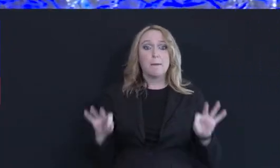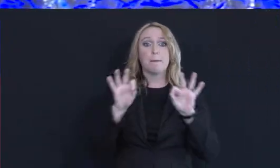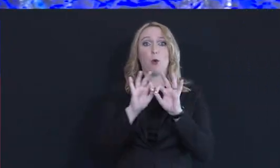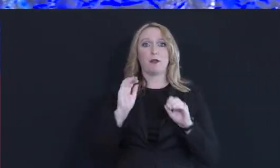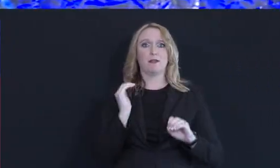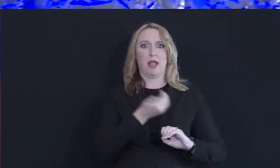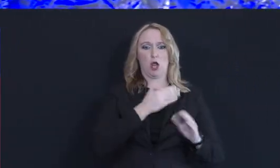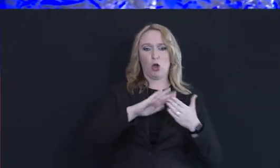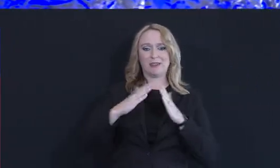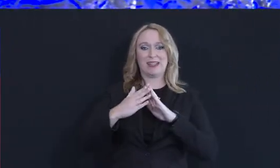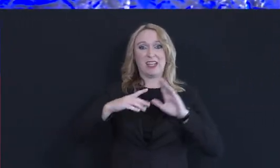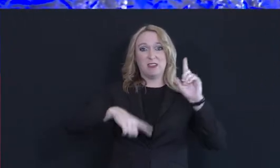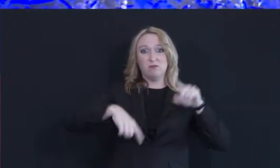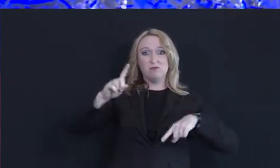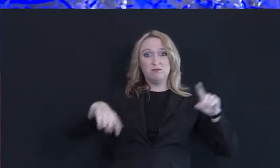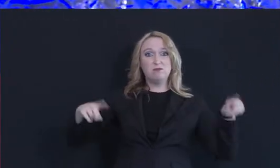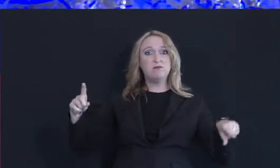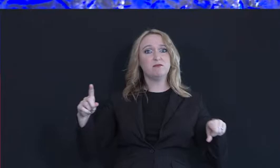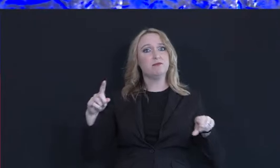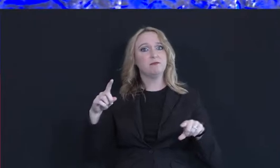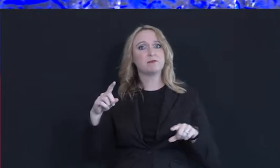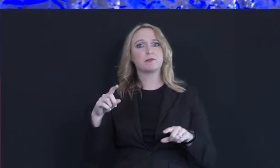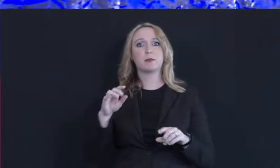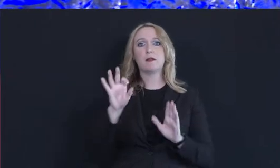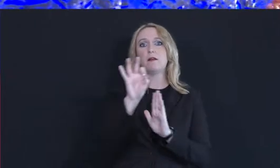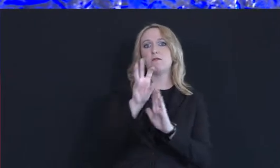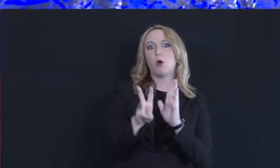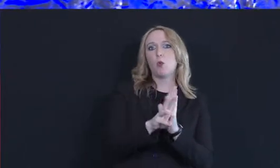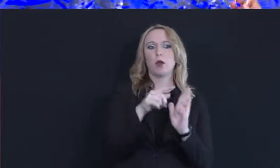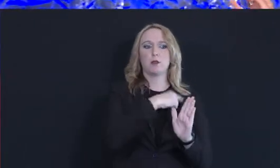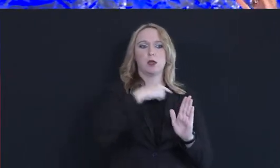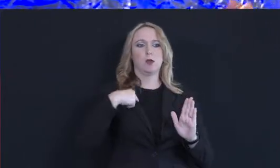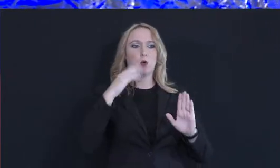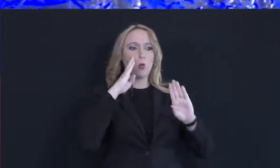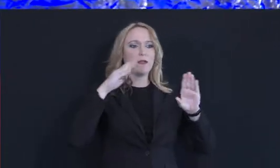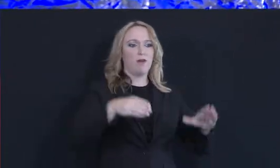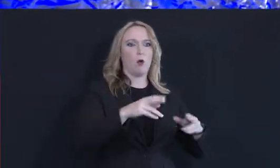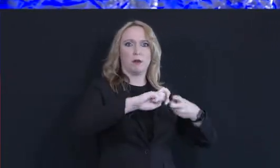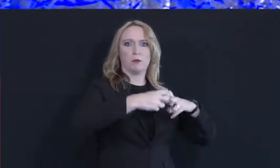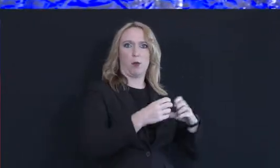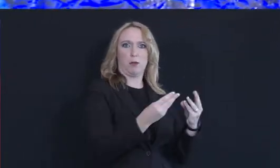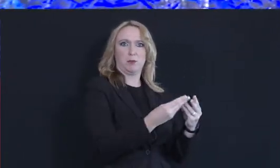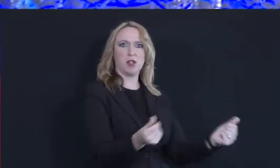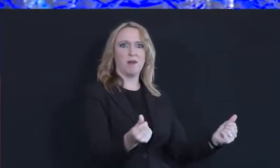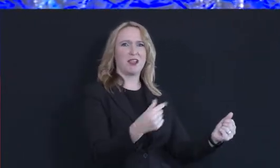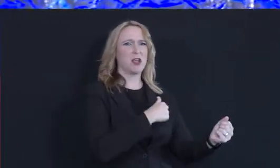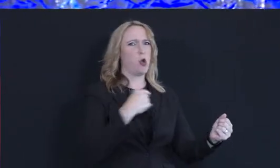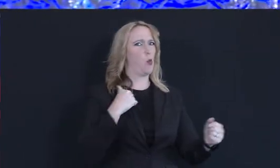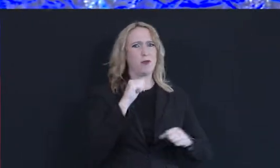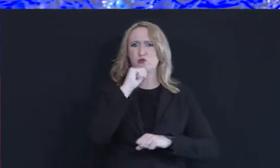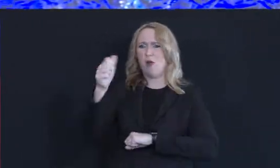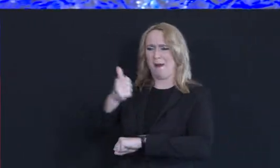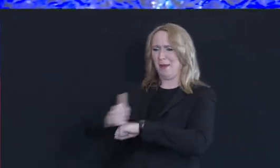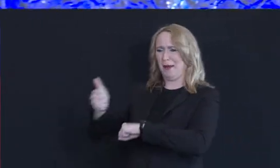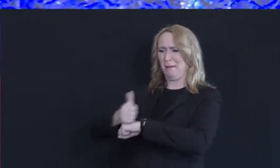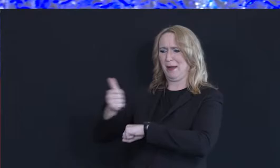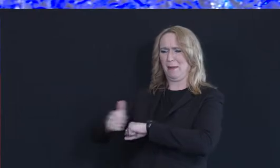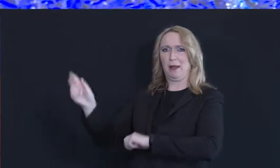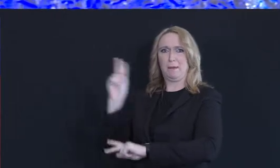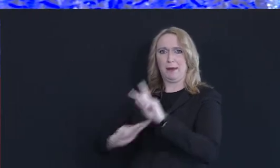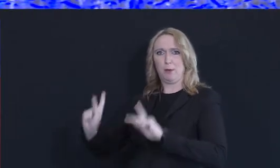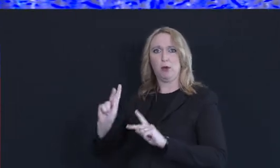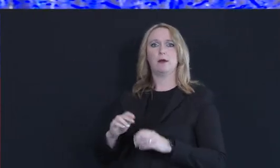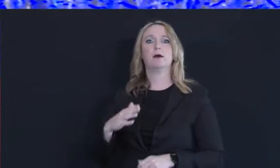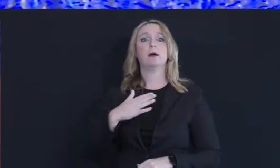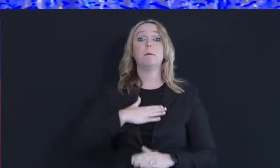and remember in Fort Worth we attack problems and not people and so my biggest question for each of you